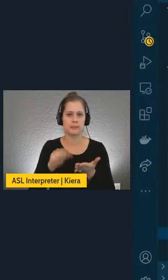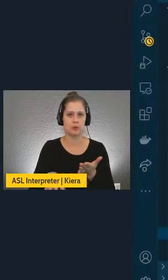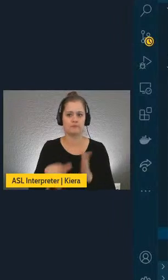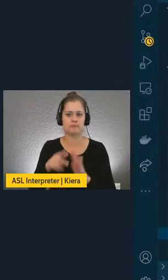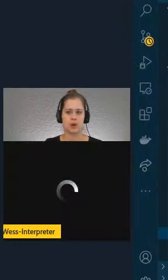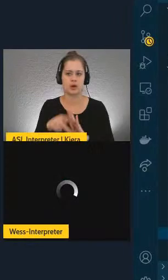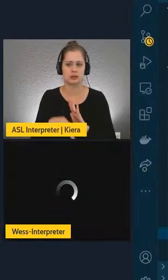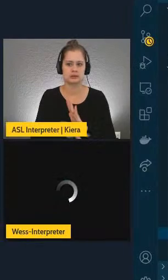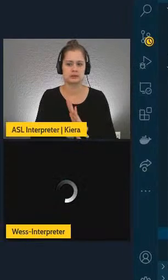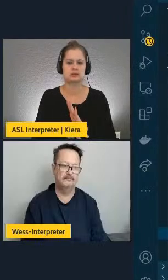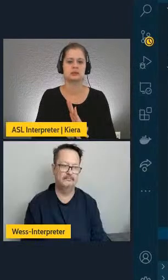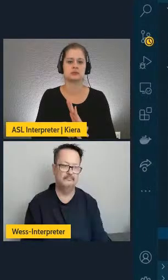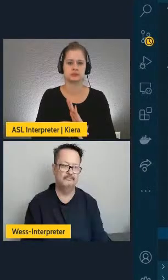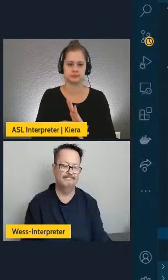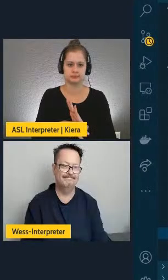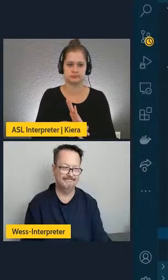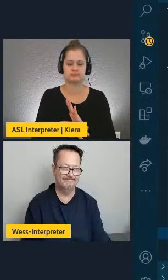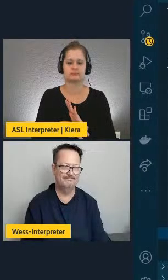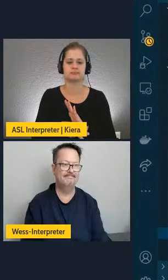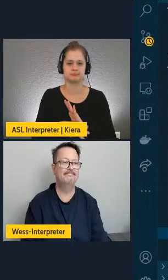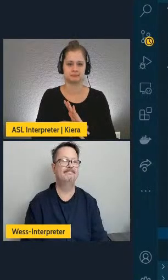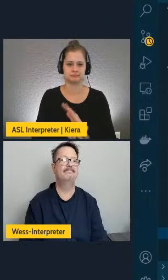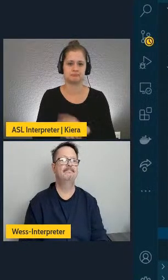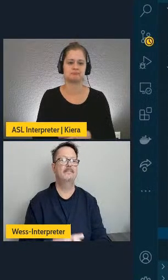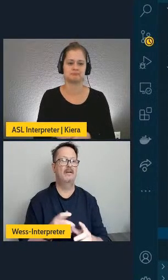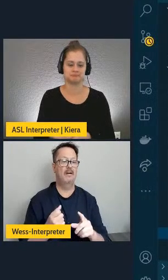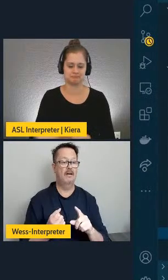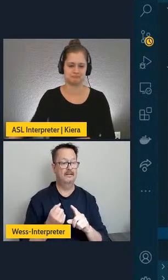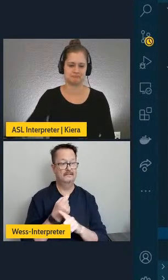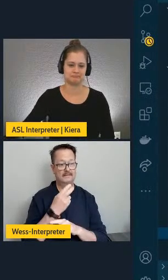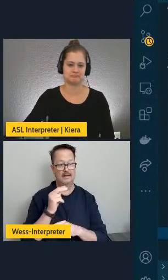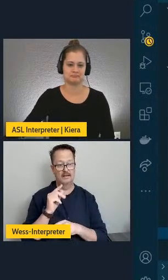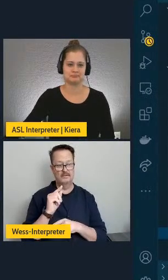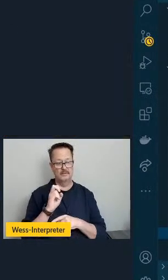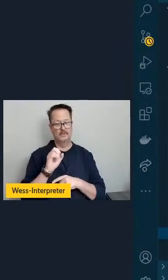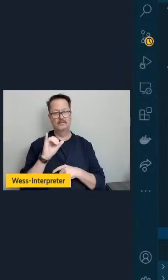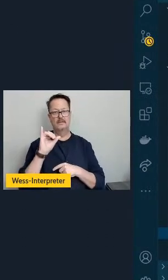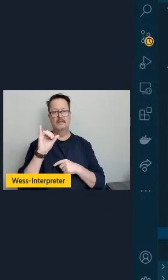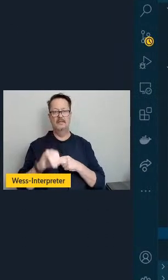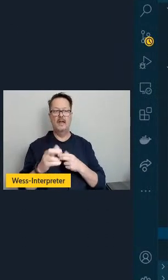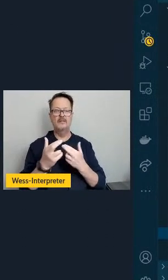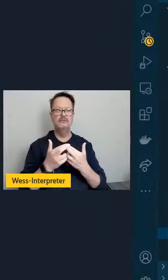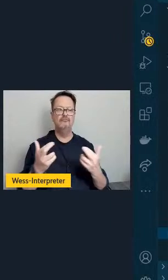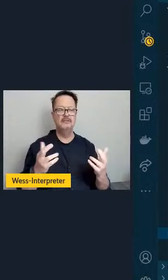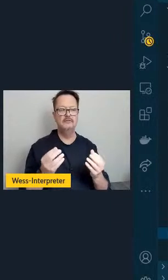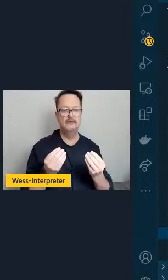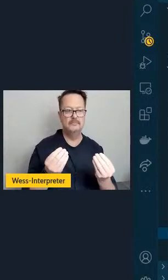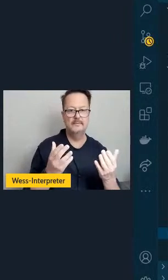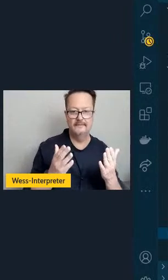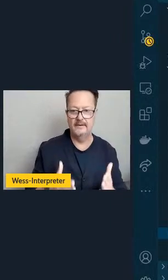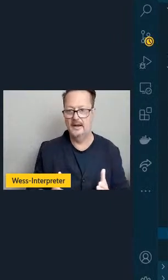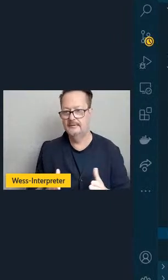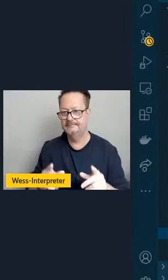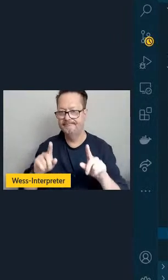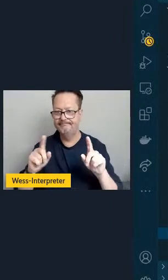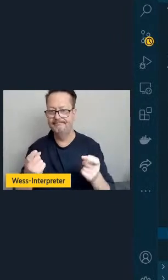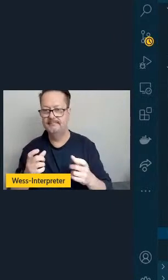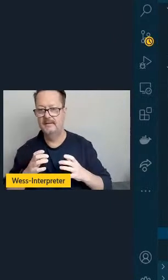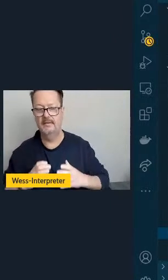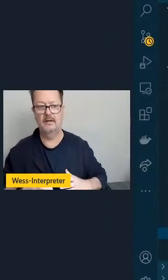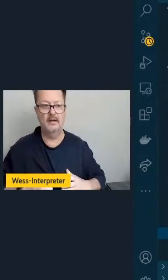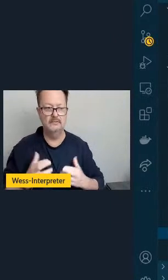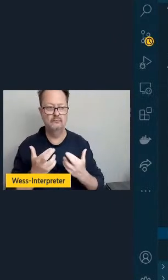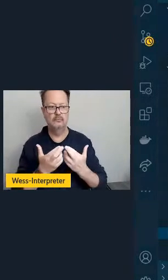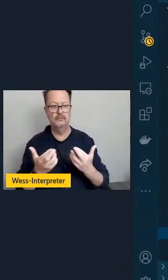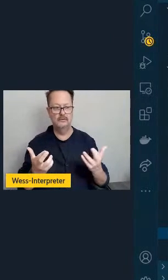only a side note here. And so this is the resource provider, the custom resource provider. So